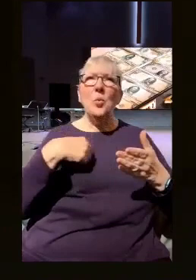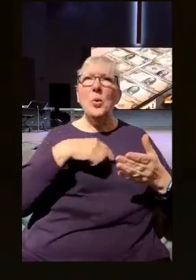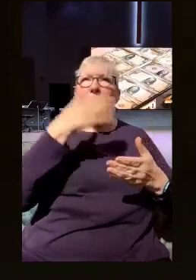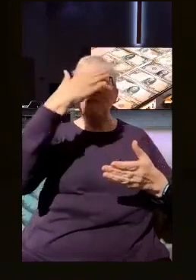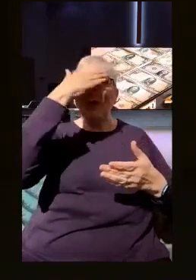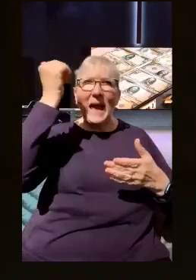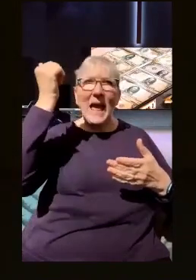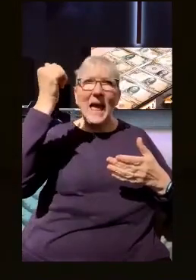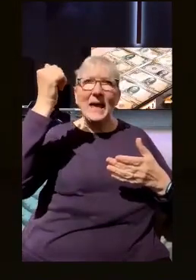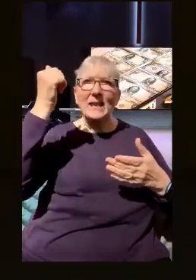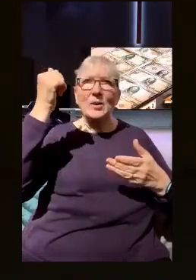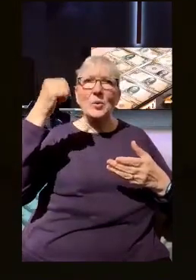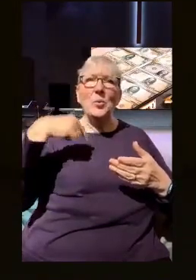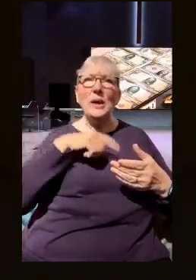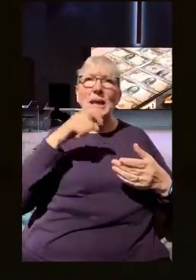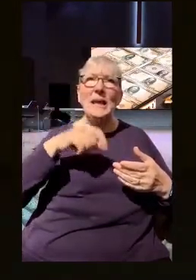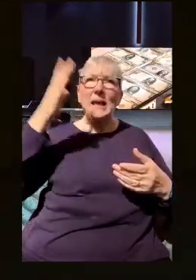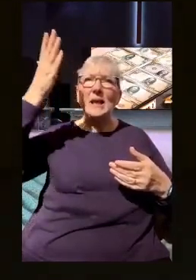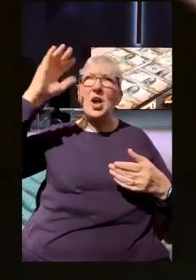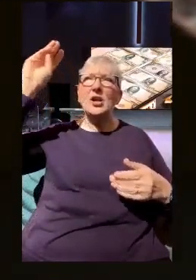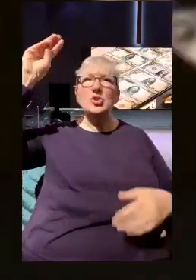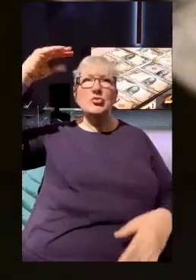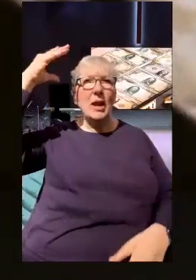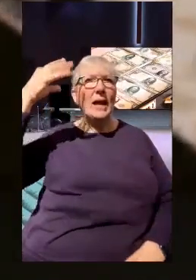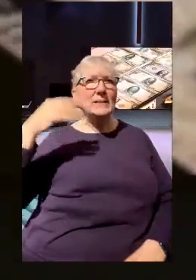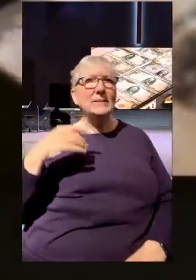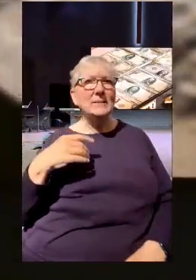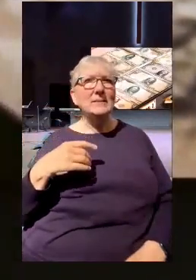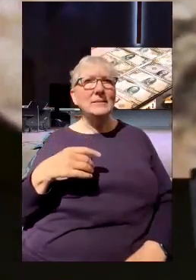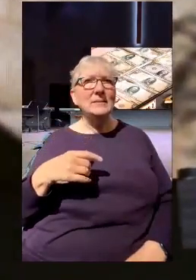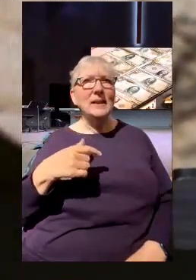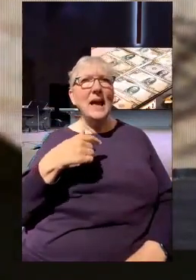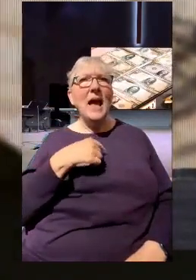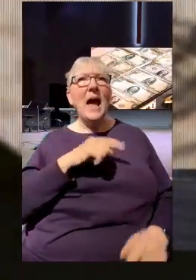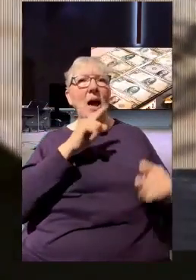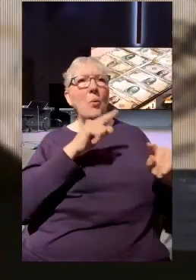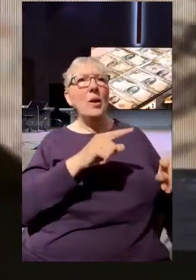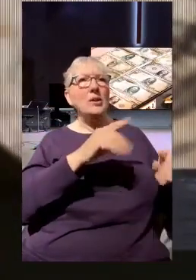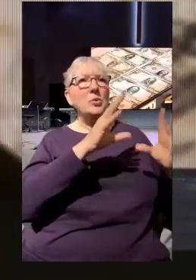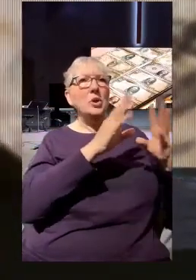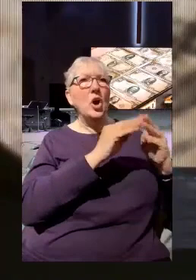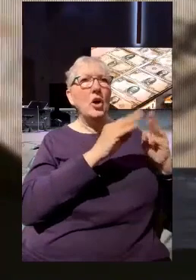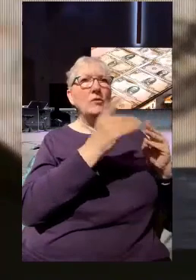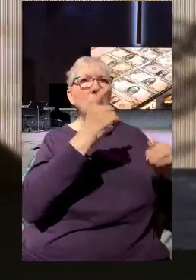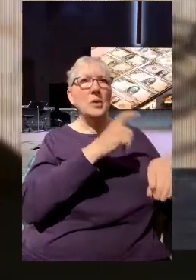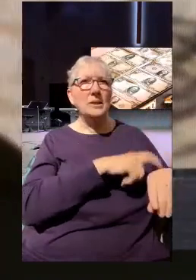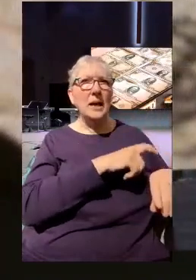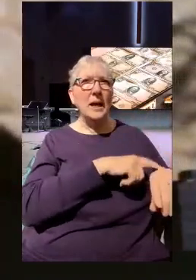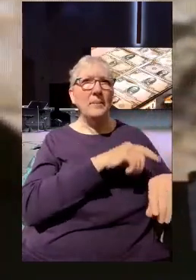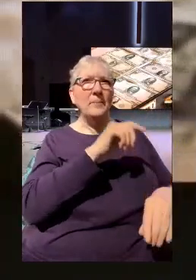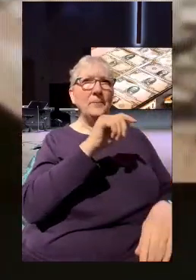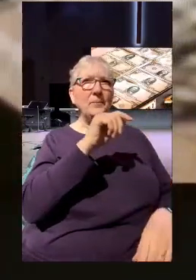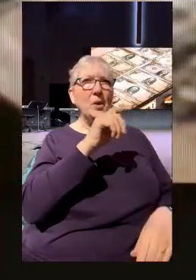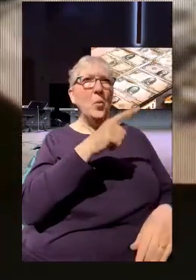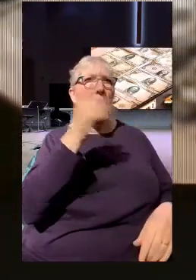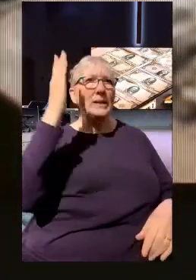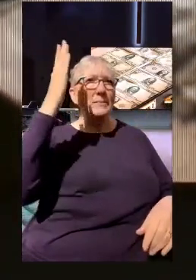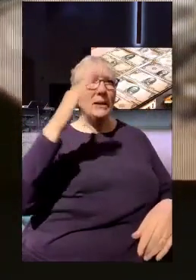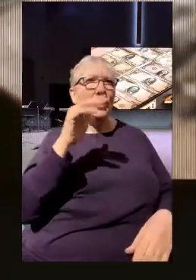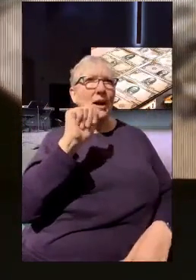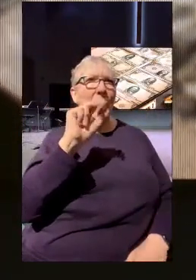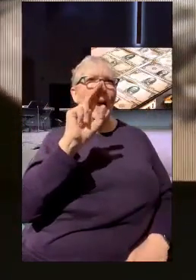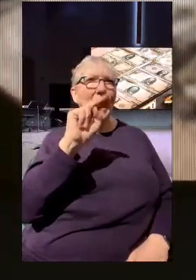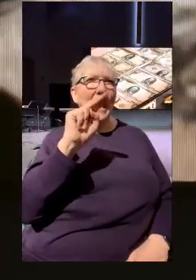God's grace. I was at a conference once, and one of the speakers was Kim Alexis. If you're my age, you